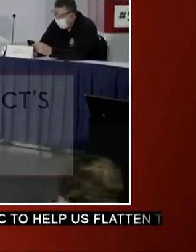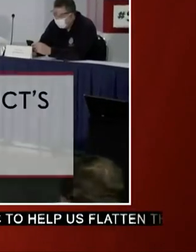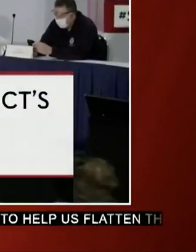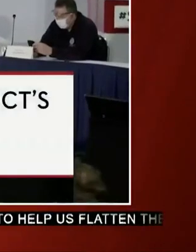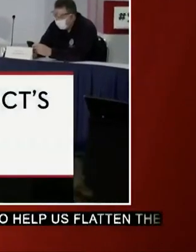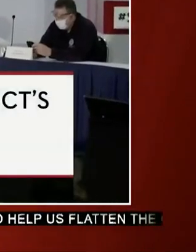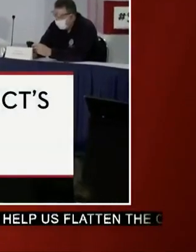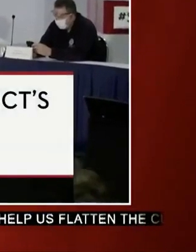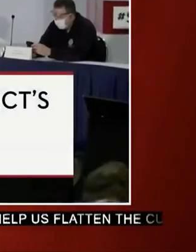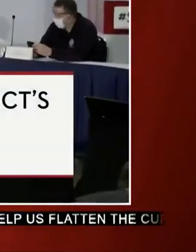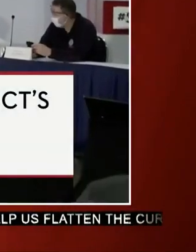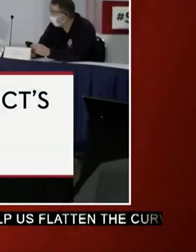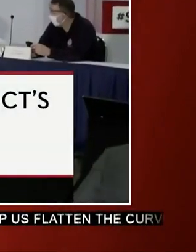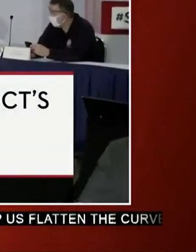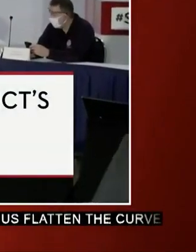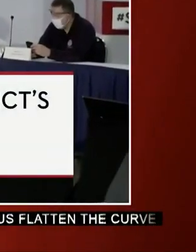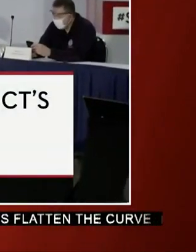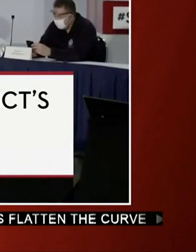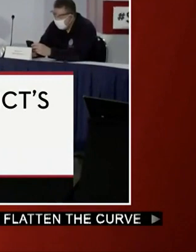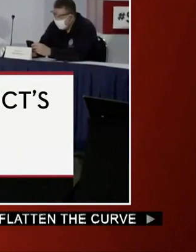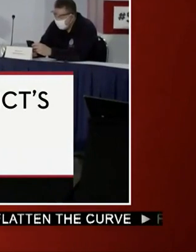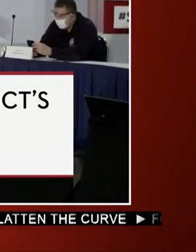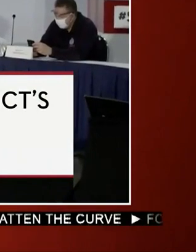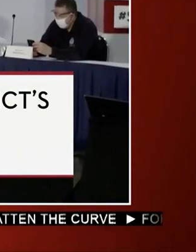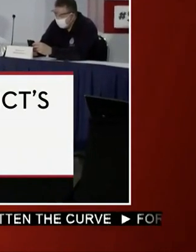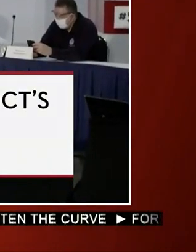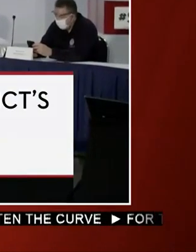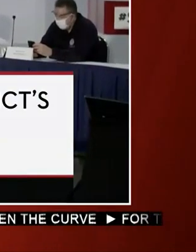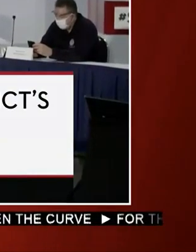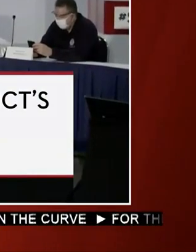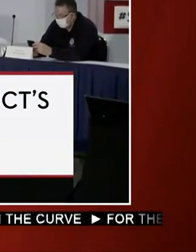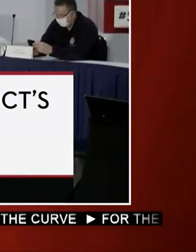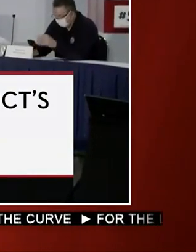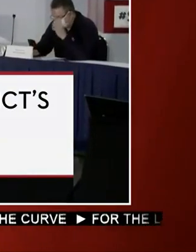Good morning. If everyone can